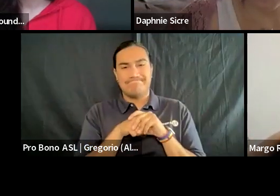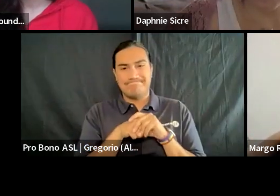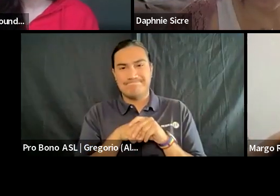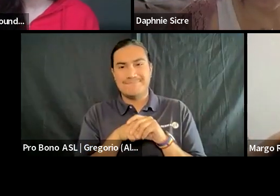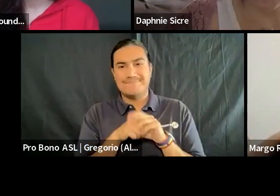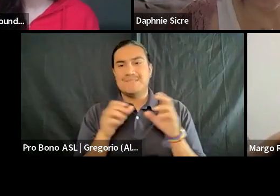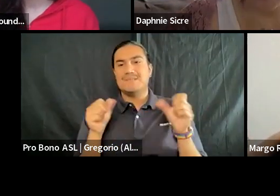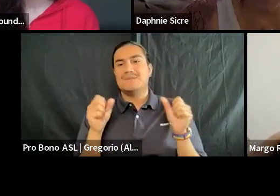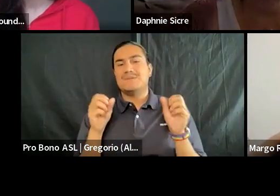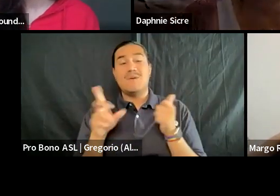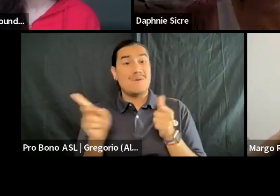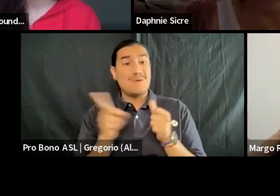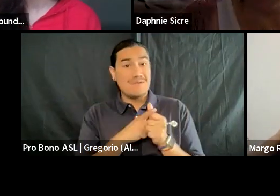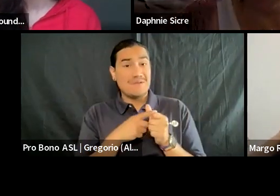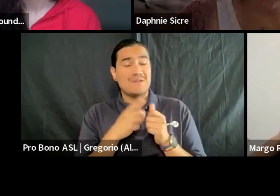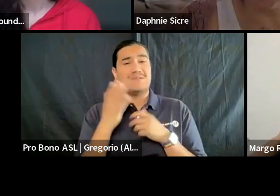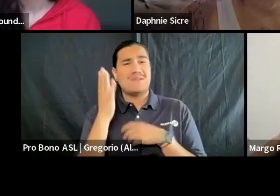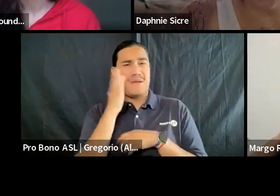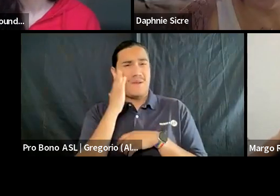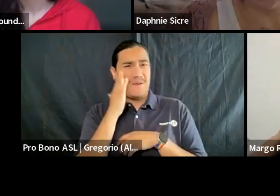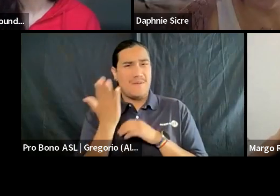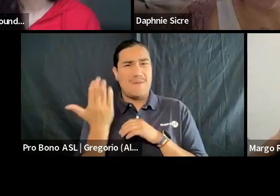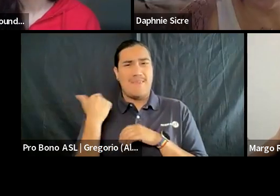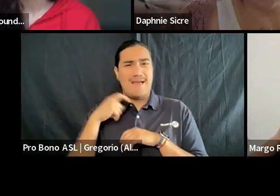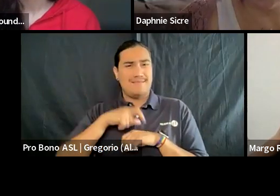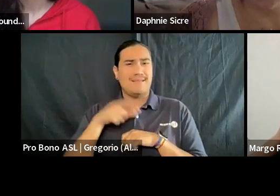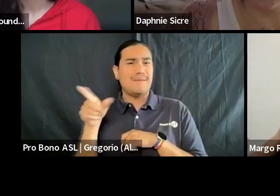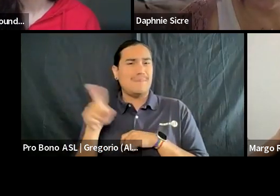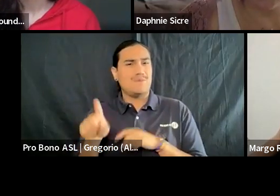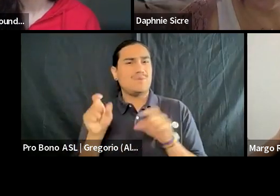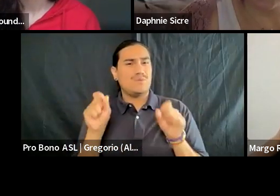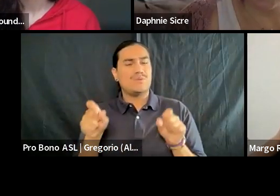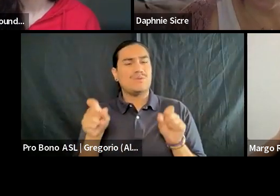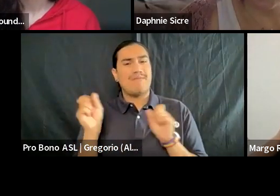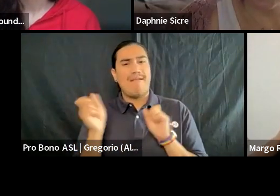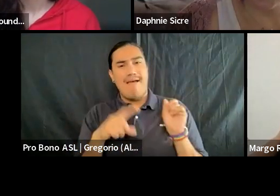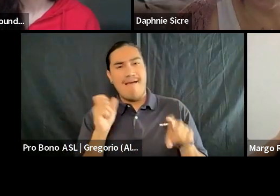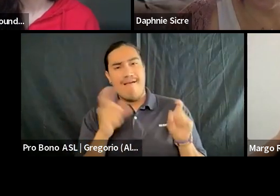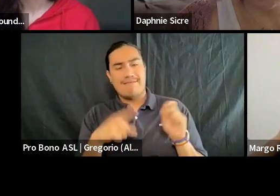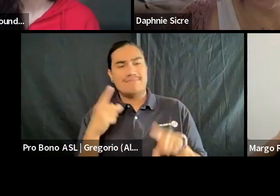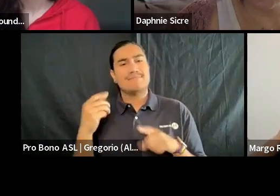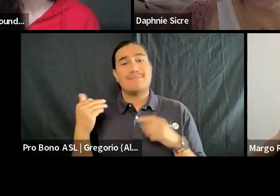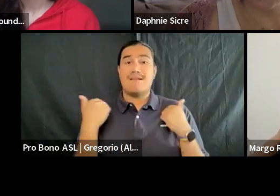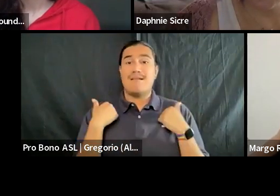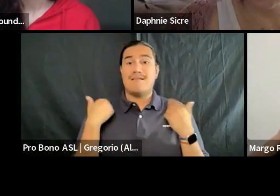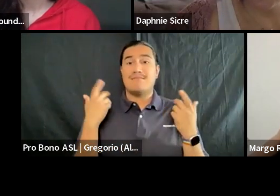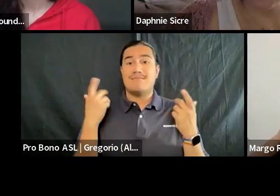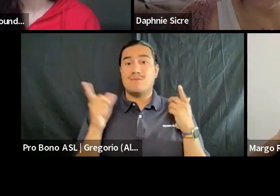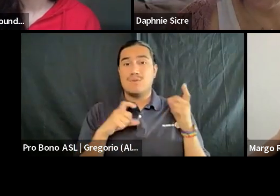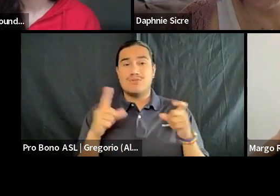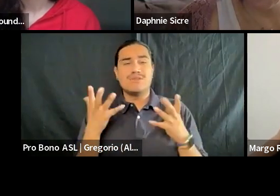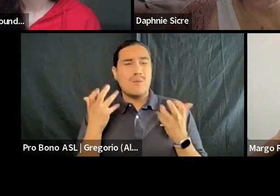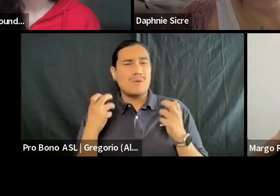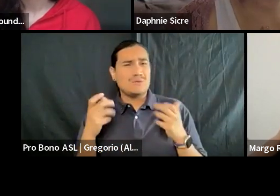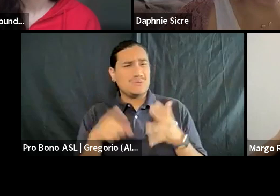First of all, I know last time you were able to ask Daryl some questions. Are there any questions you have